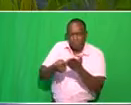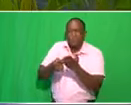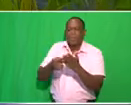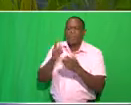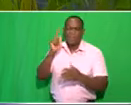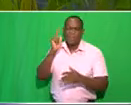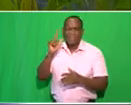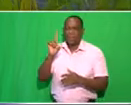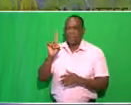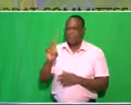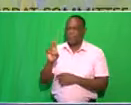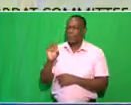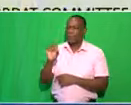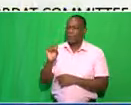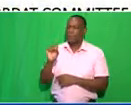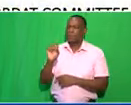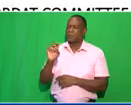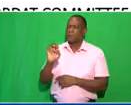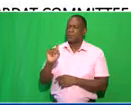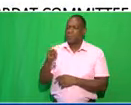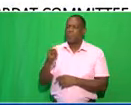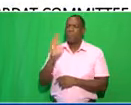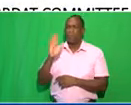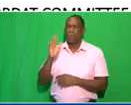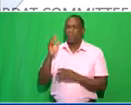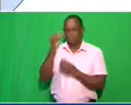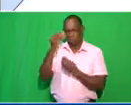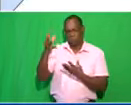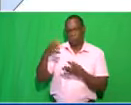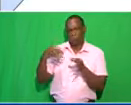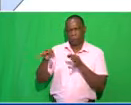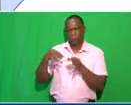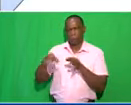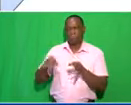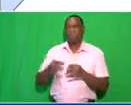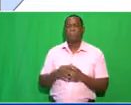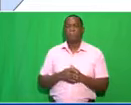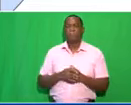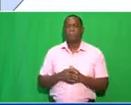of reference to get an idea of what is really necessary